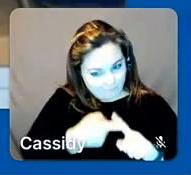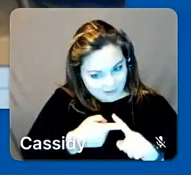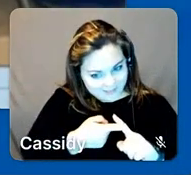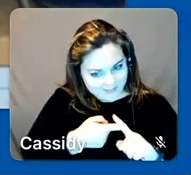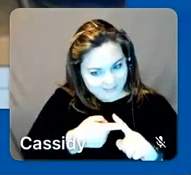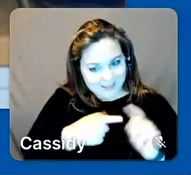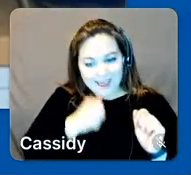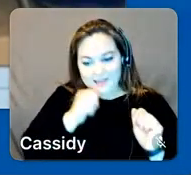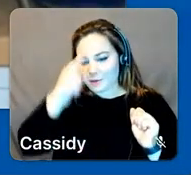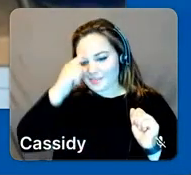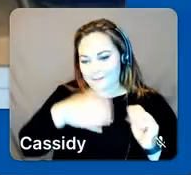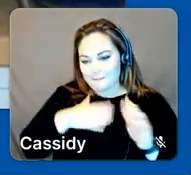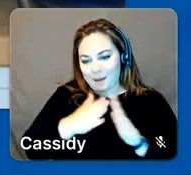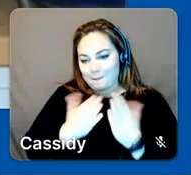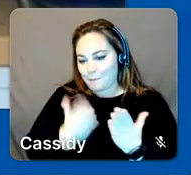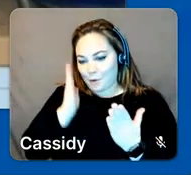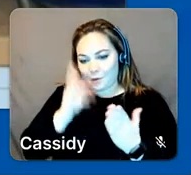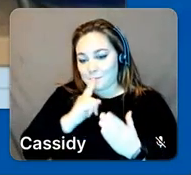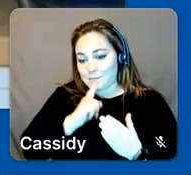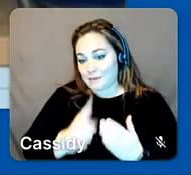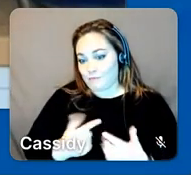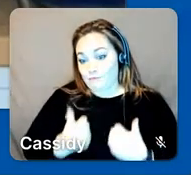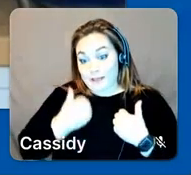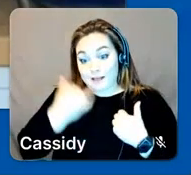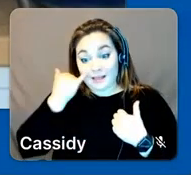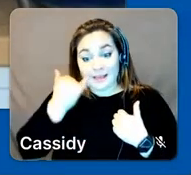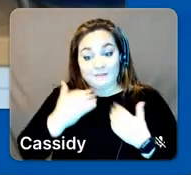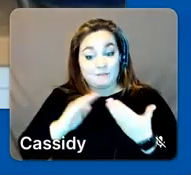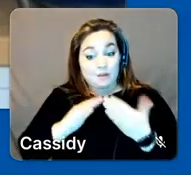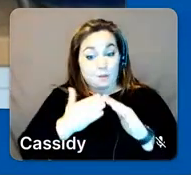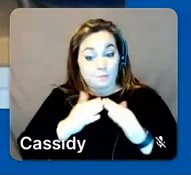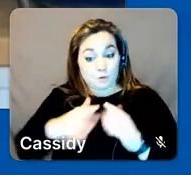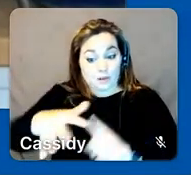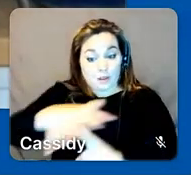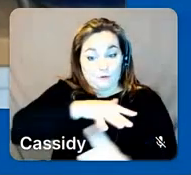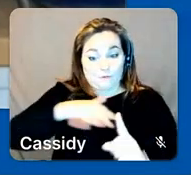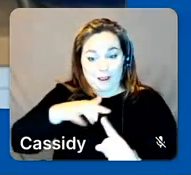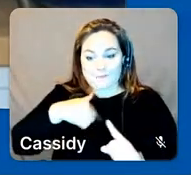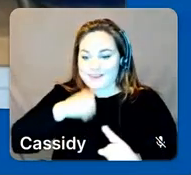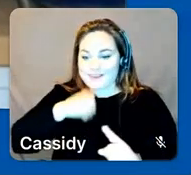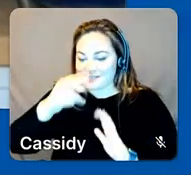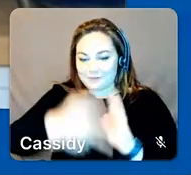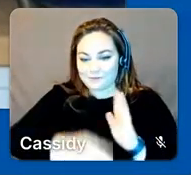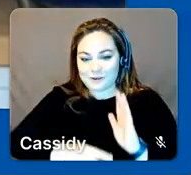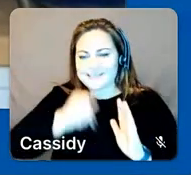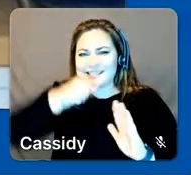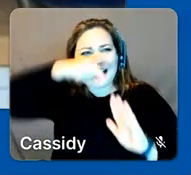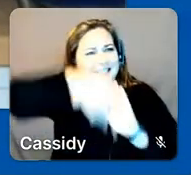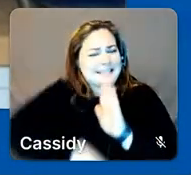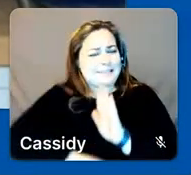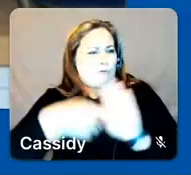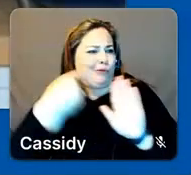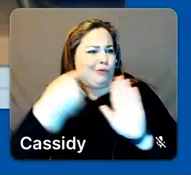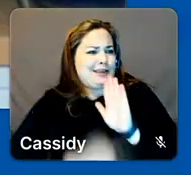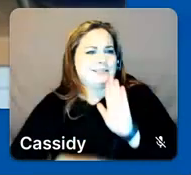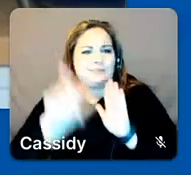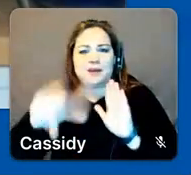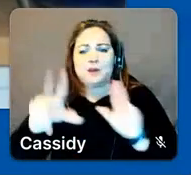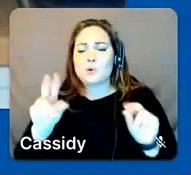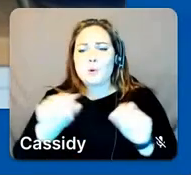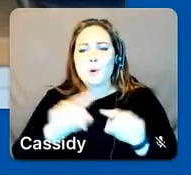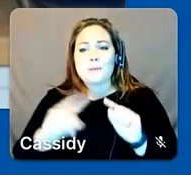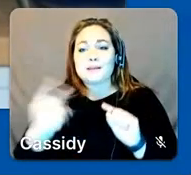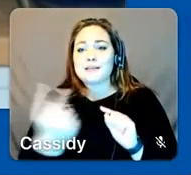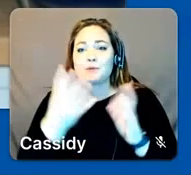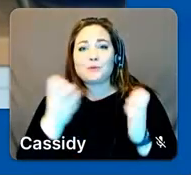would have come about without a community of people that were reading. It's not even like deep criticism at some points. It's just like someone wants